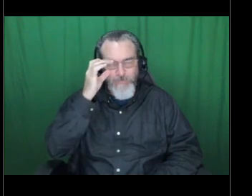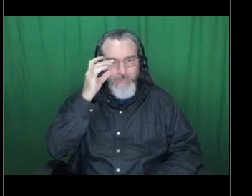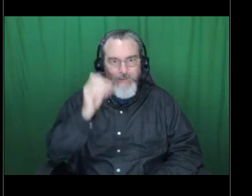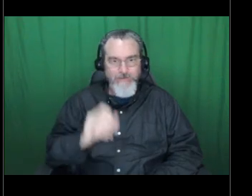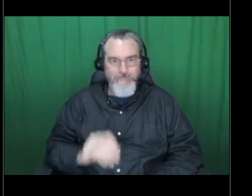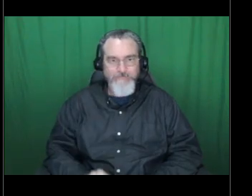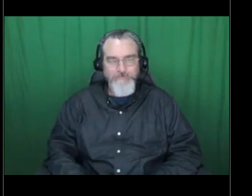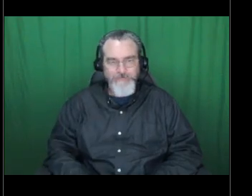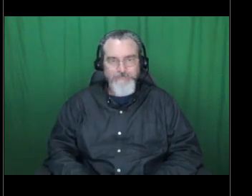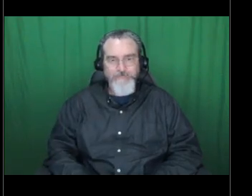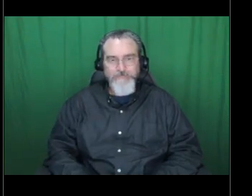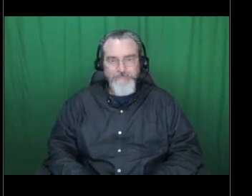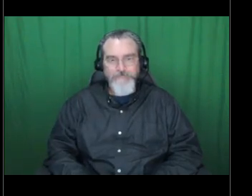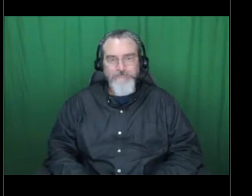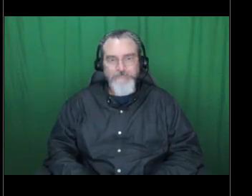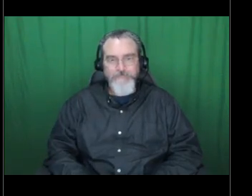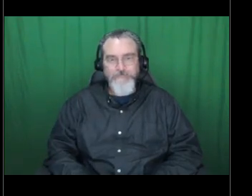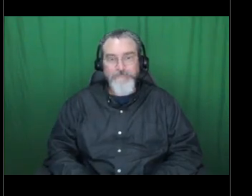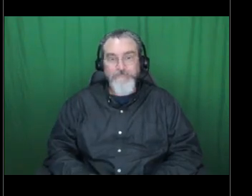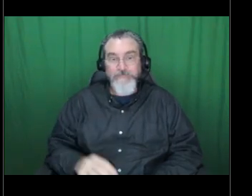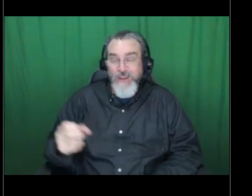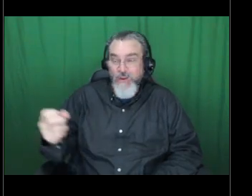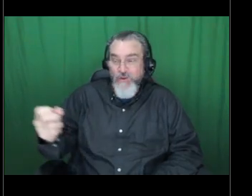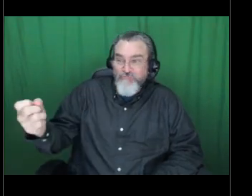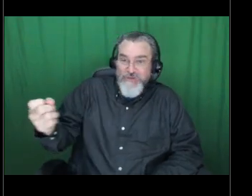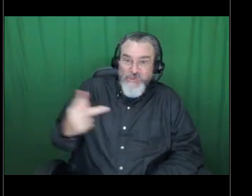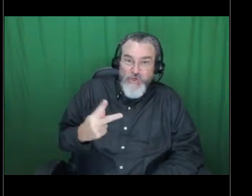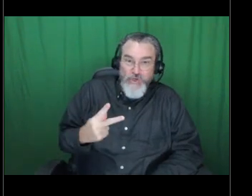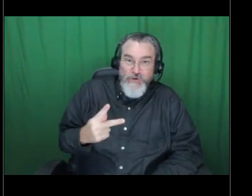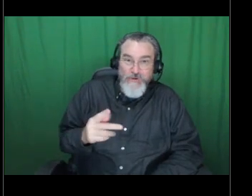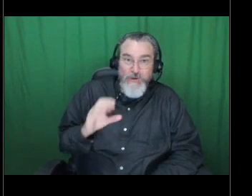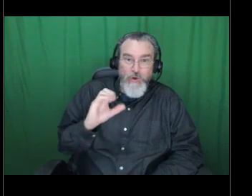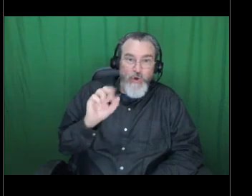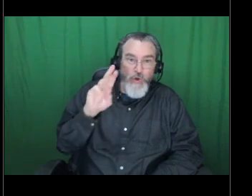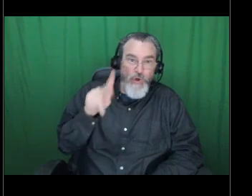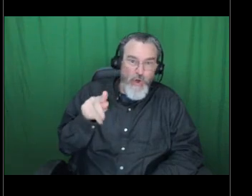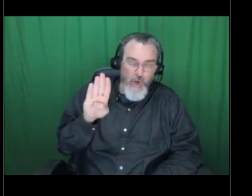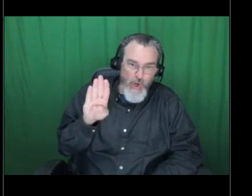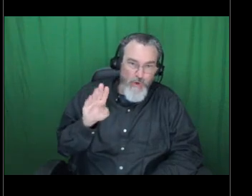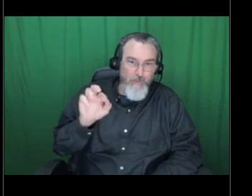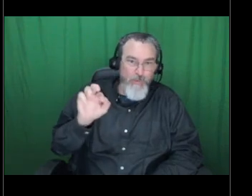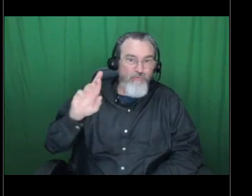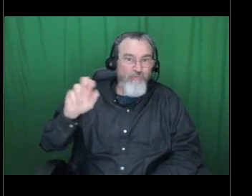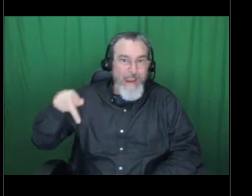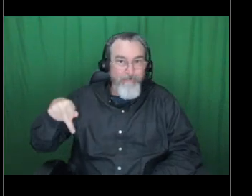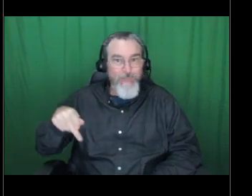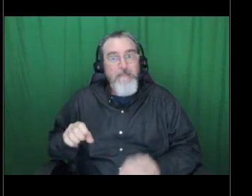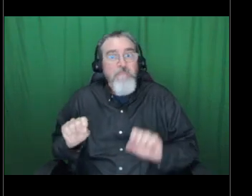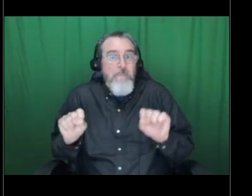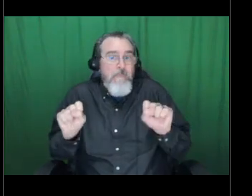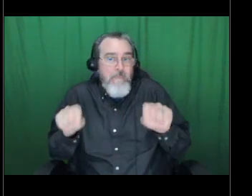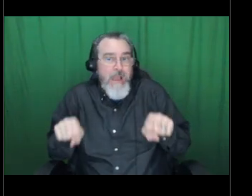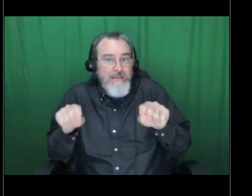Returned curb ramps may be used where pedestrian traffic